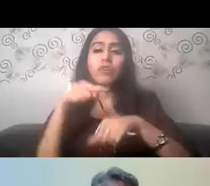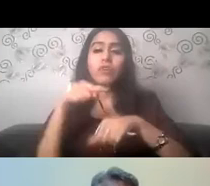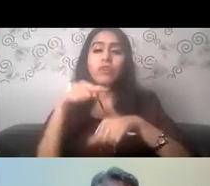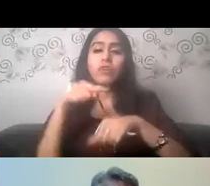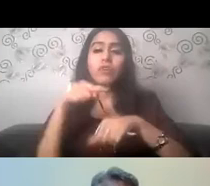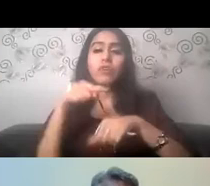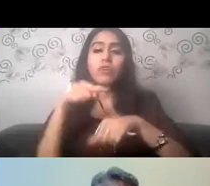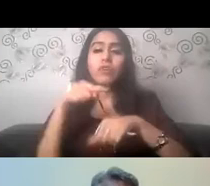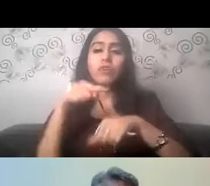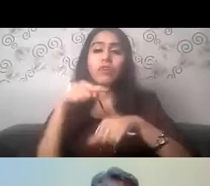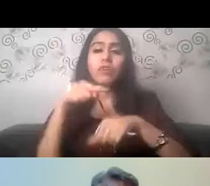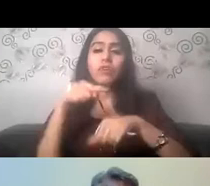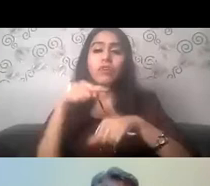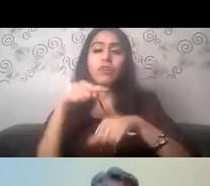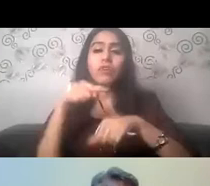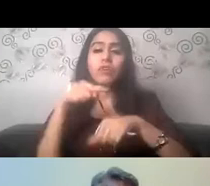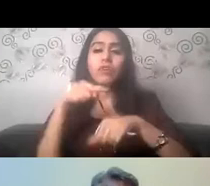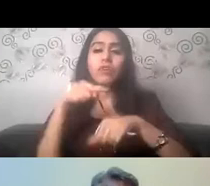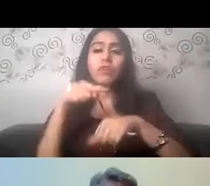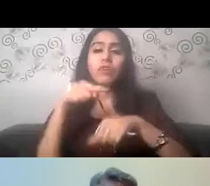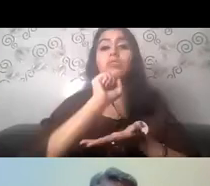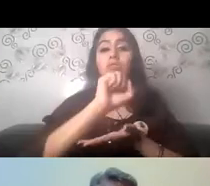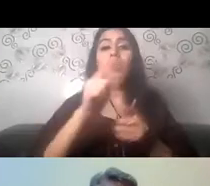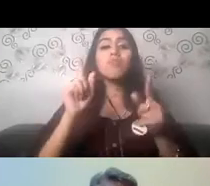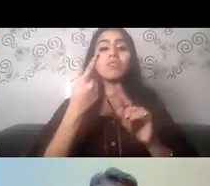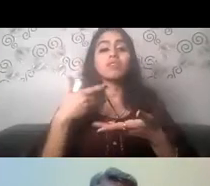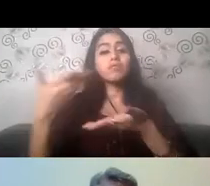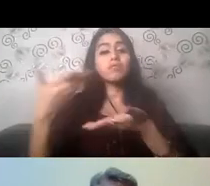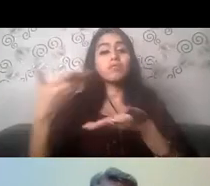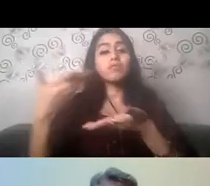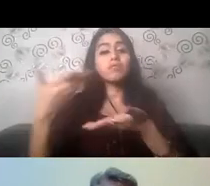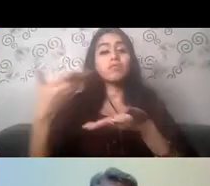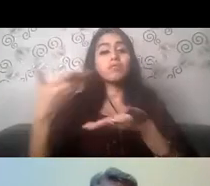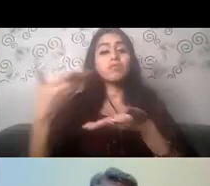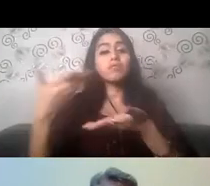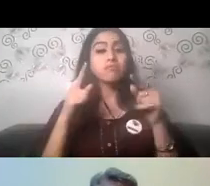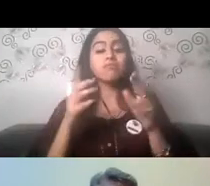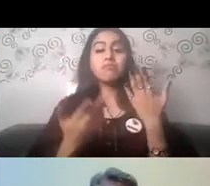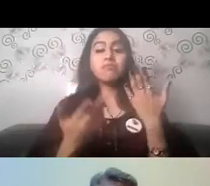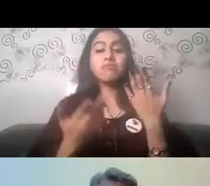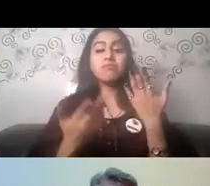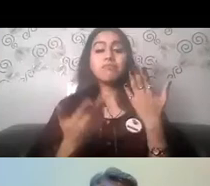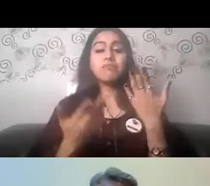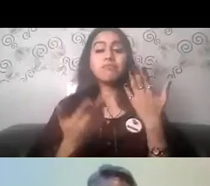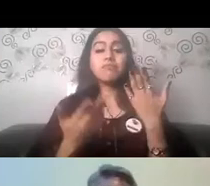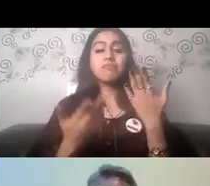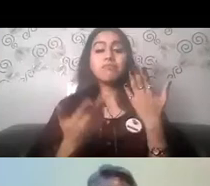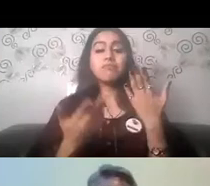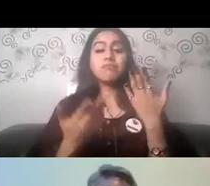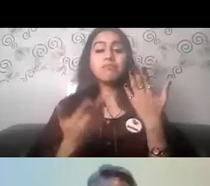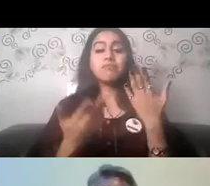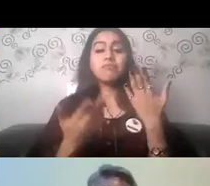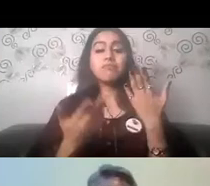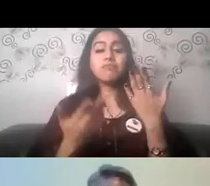DBS Private Bank. I welcome her here and again hope that she will carry Southwark's flag and help